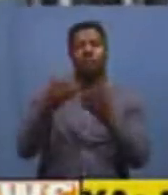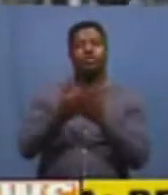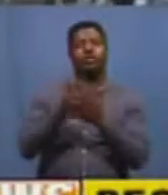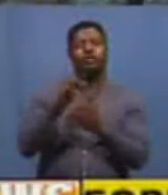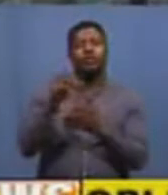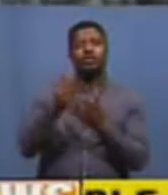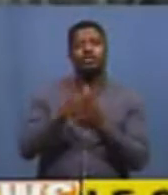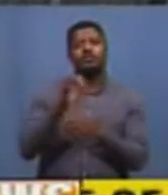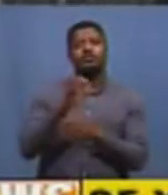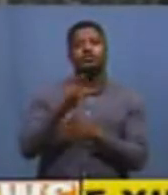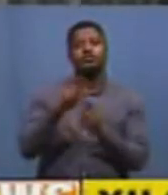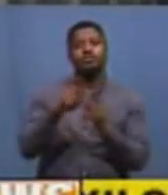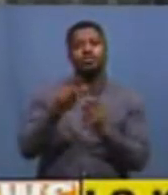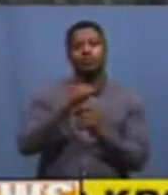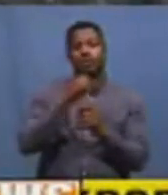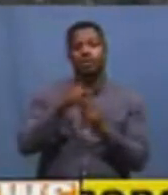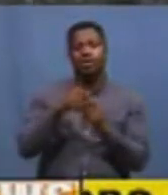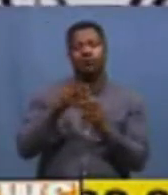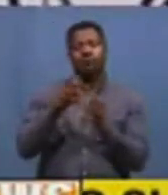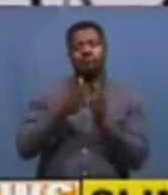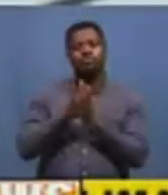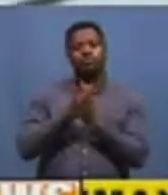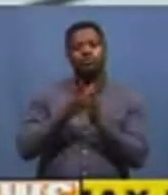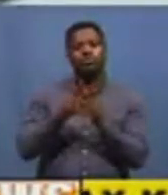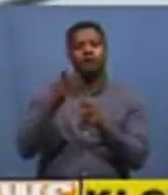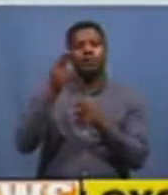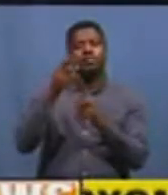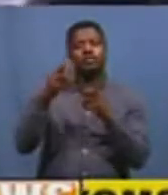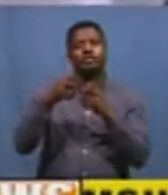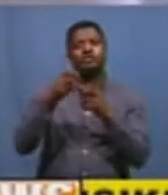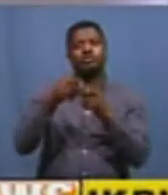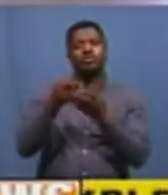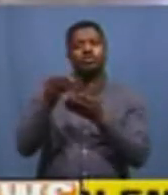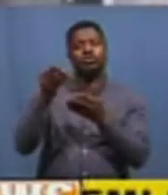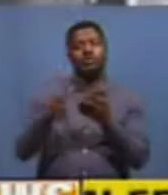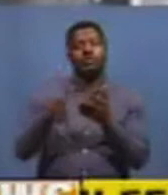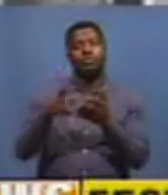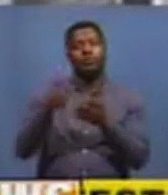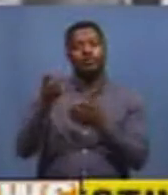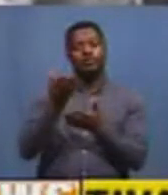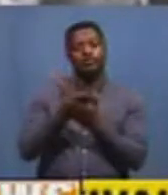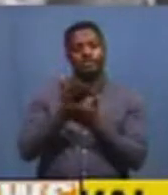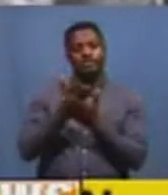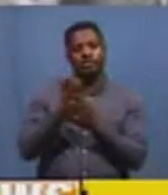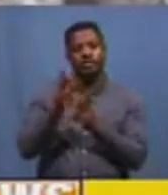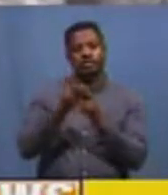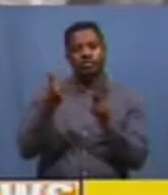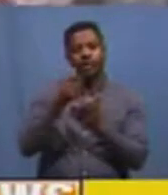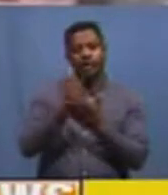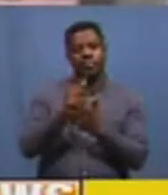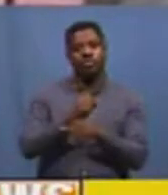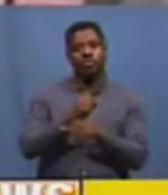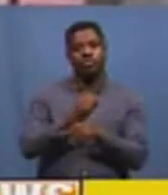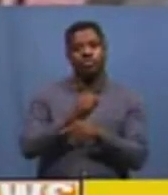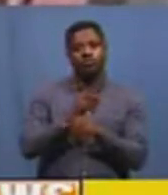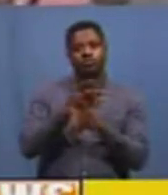cedis, and so it is not in the interest of the company to cut power supply to customers. He therefore urged the public to help the company